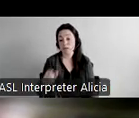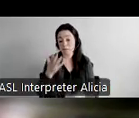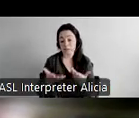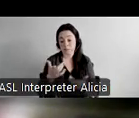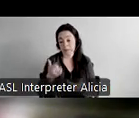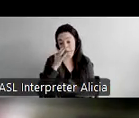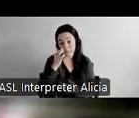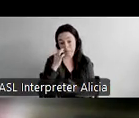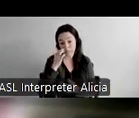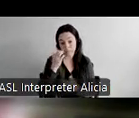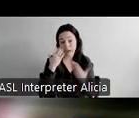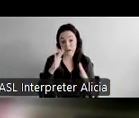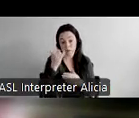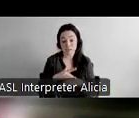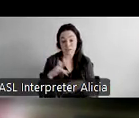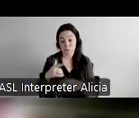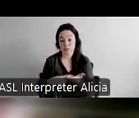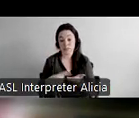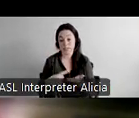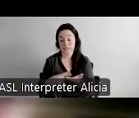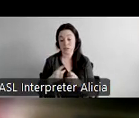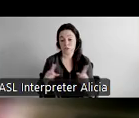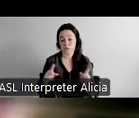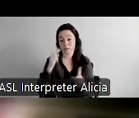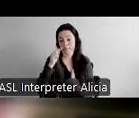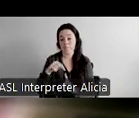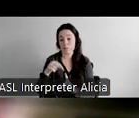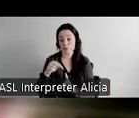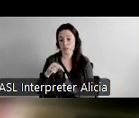early on in those discussions, but for that